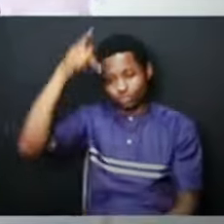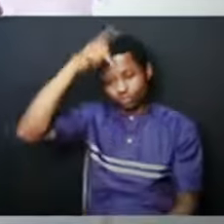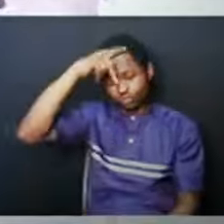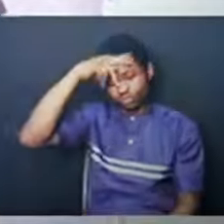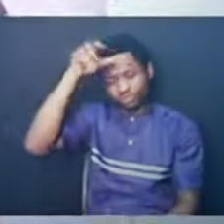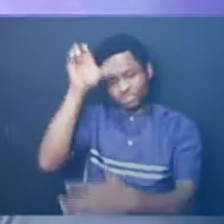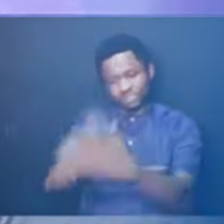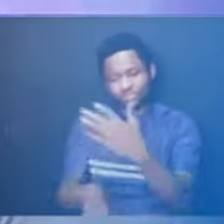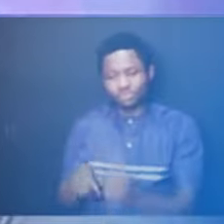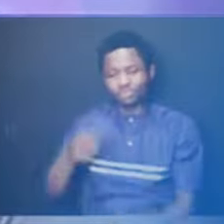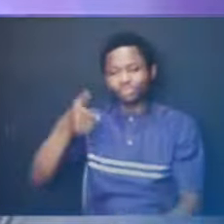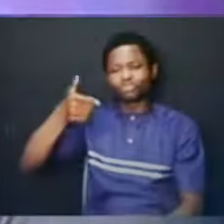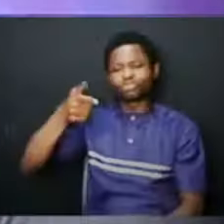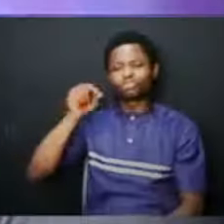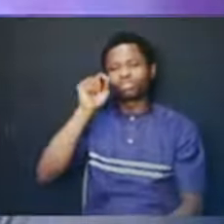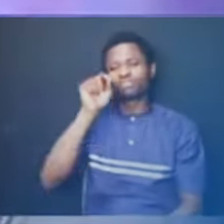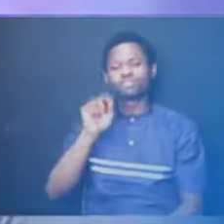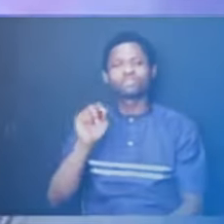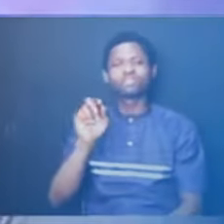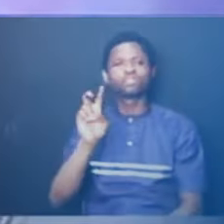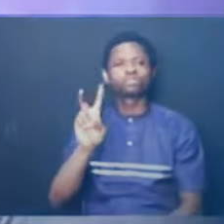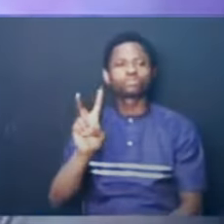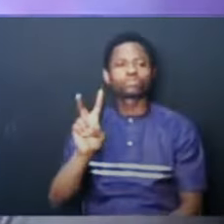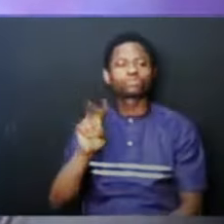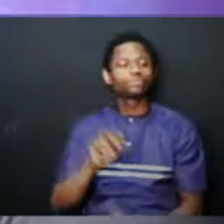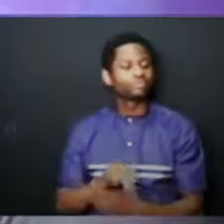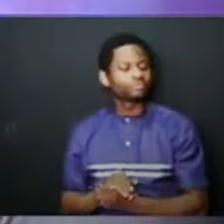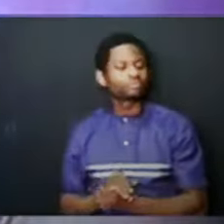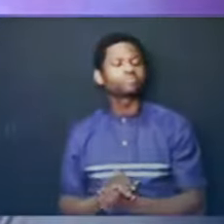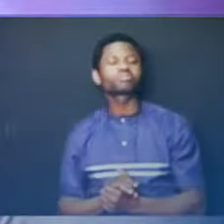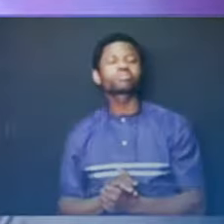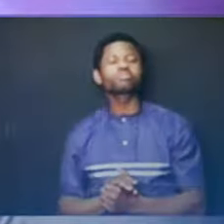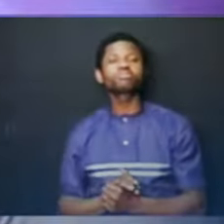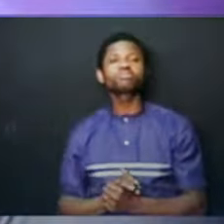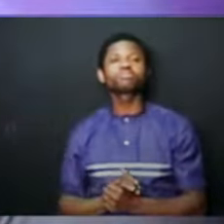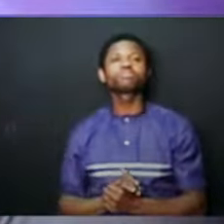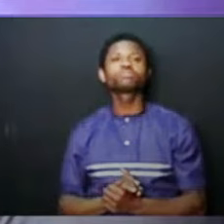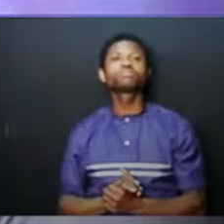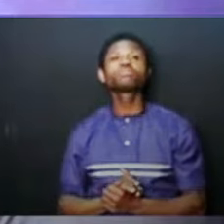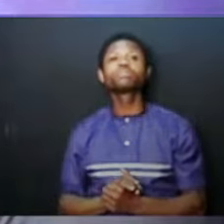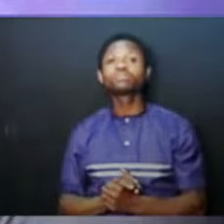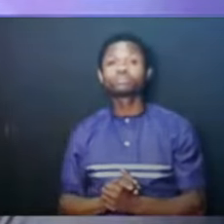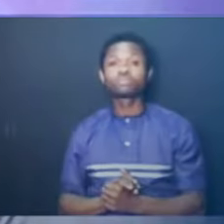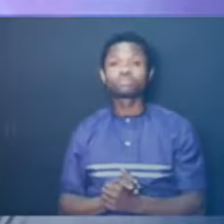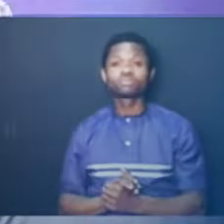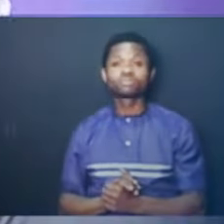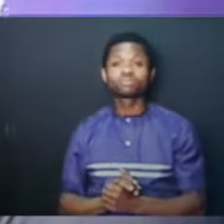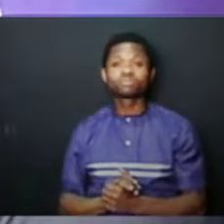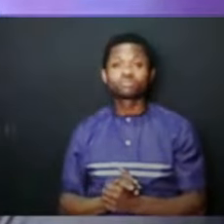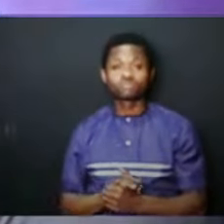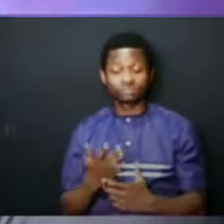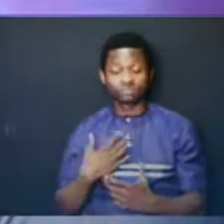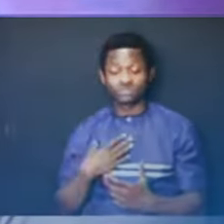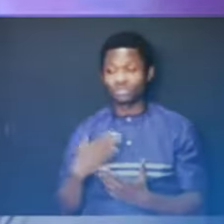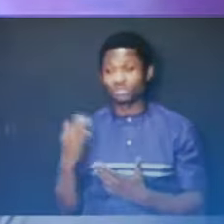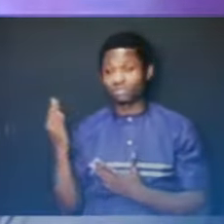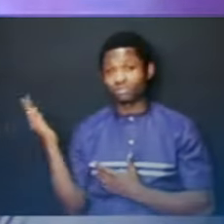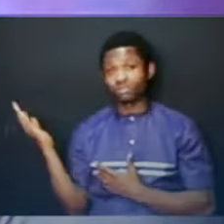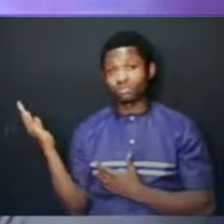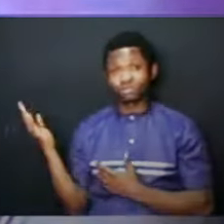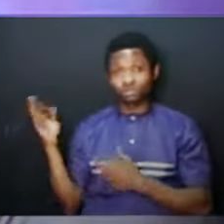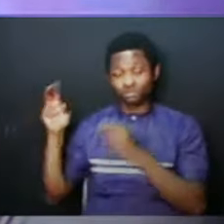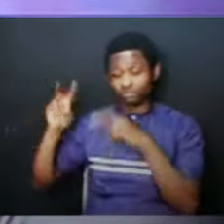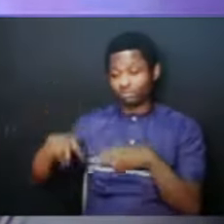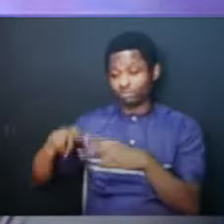21, verse 2. Now let's project that one. And as many of you that can read,